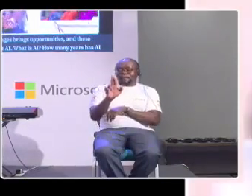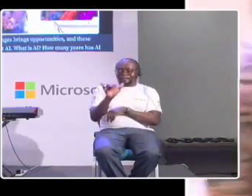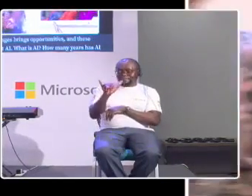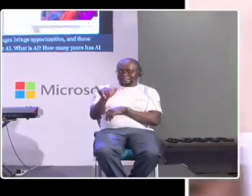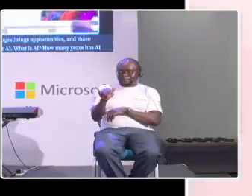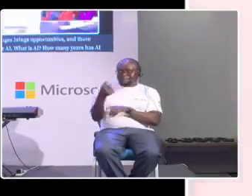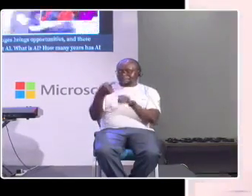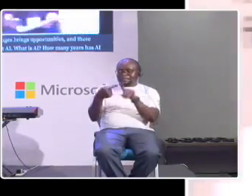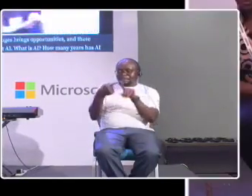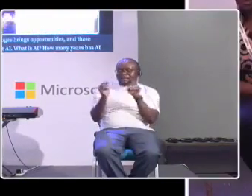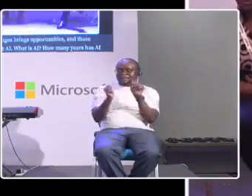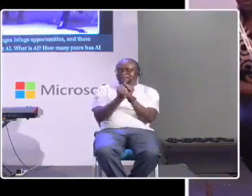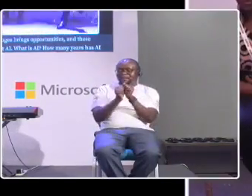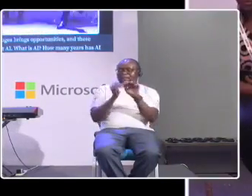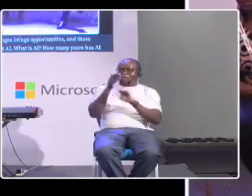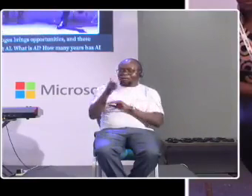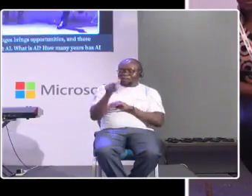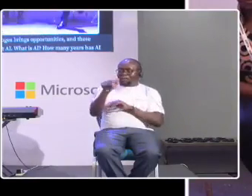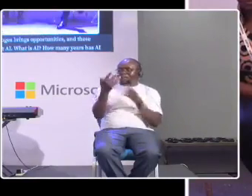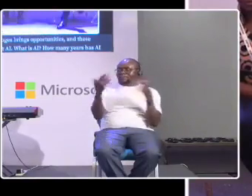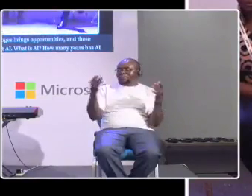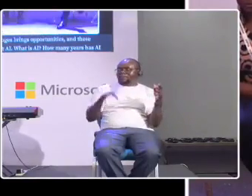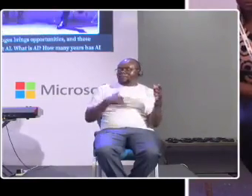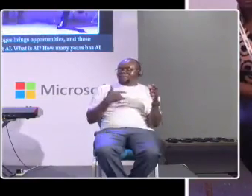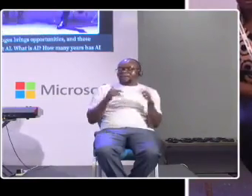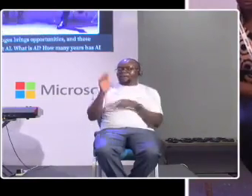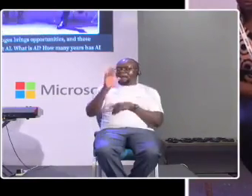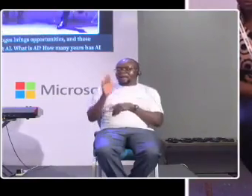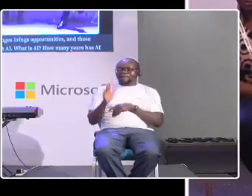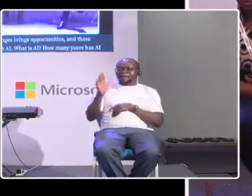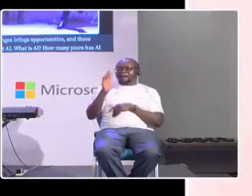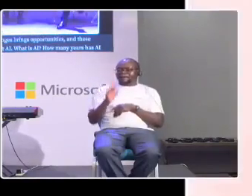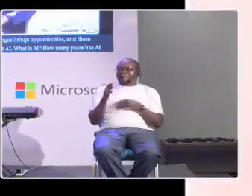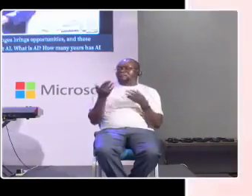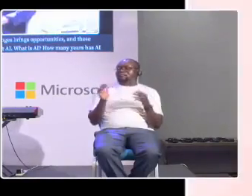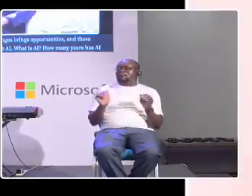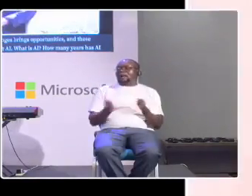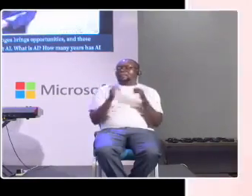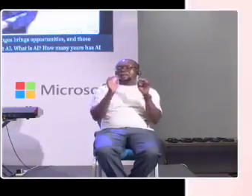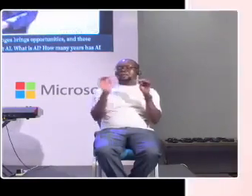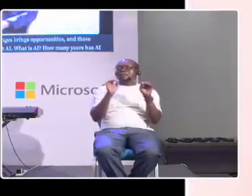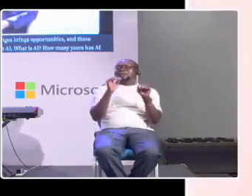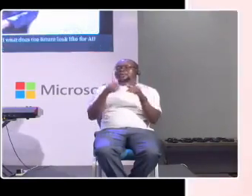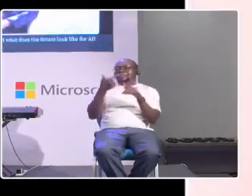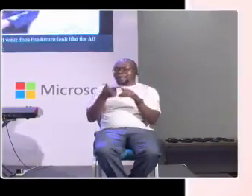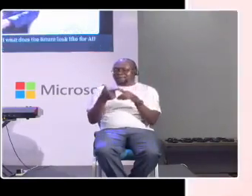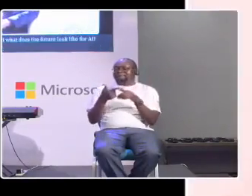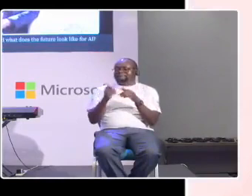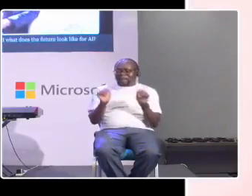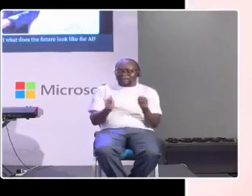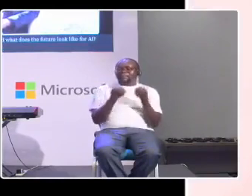for decades. It was one of these things that felt like it was never, ever, ever going to happen, and then all of a sudden it